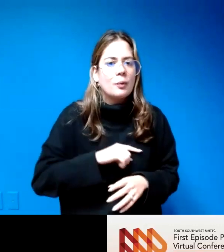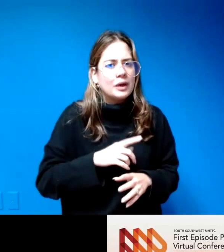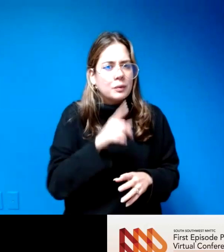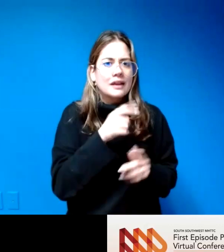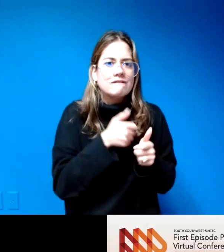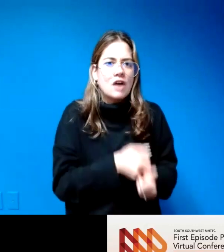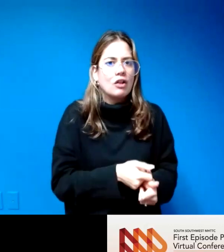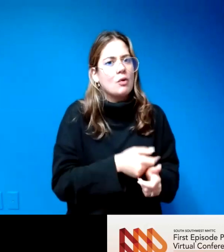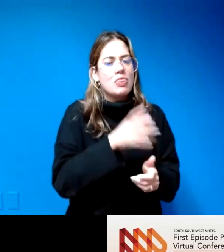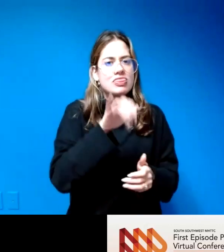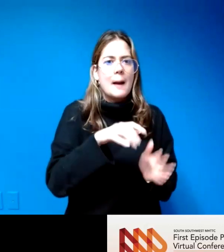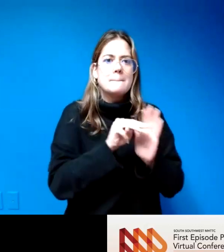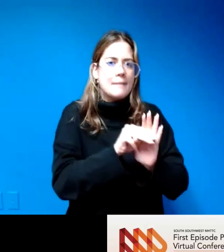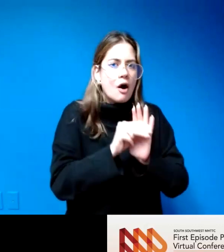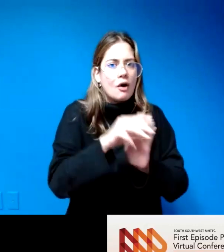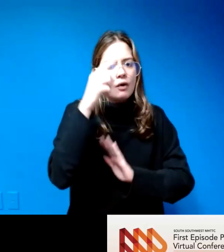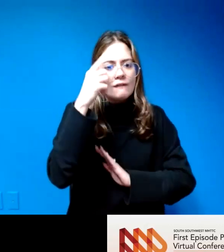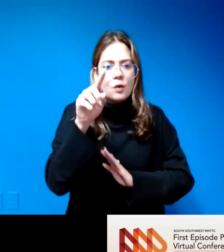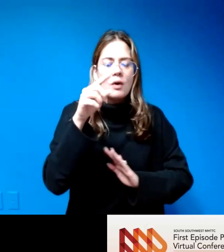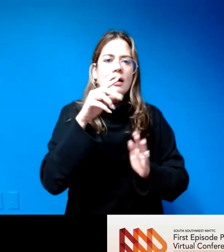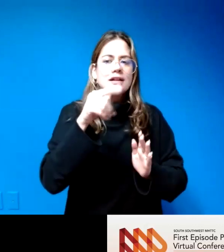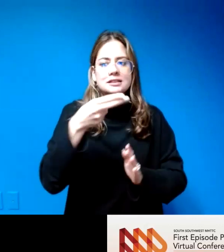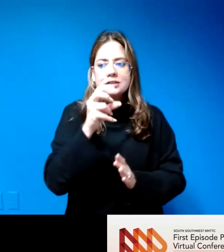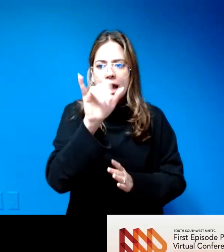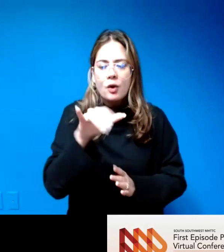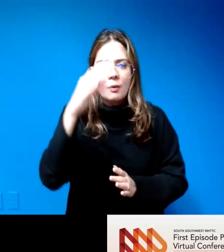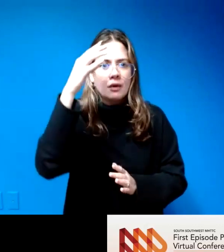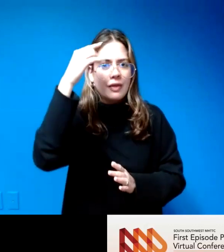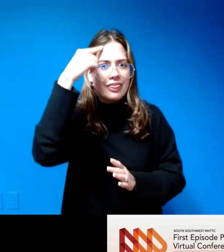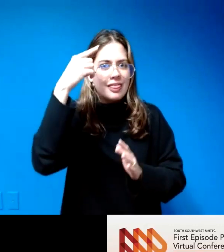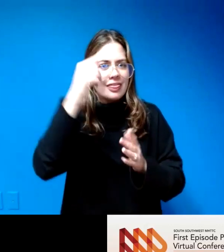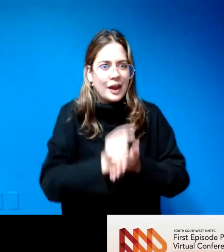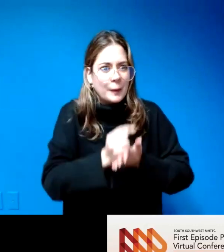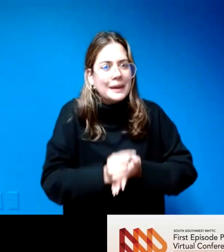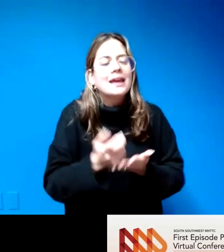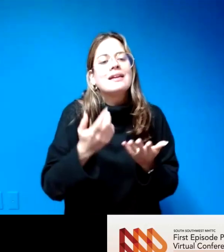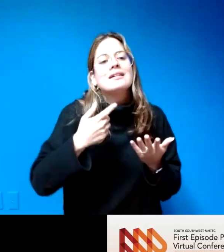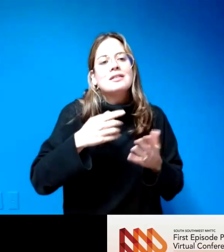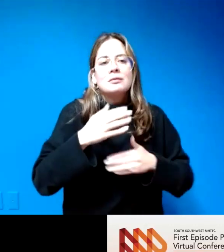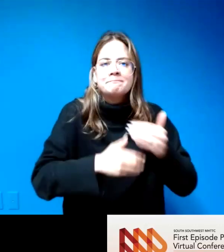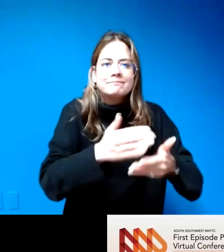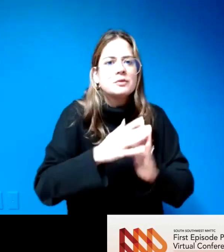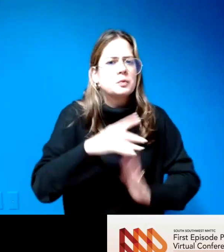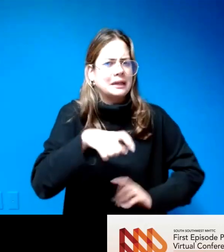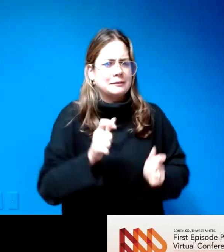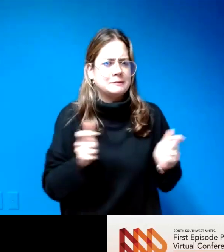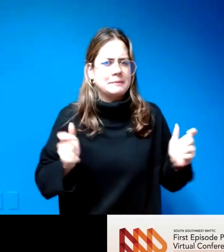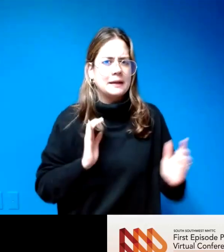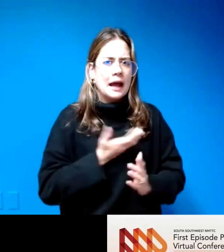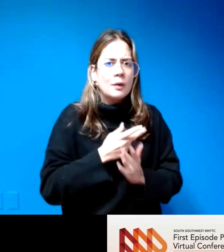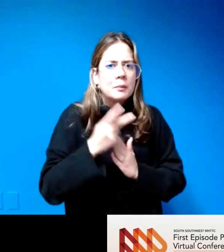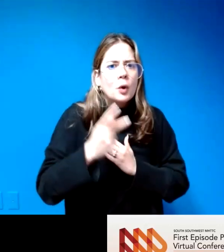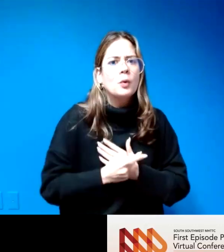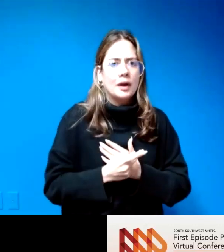psychotherapy, psychiatry, and so on. So we learned that we needed to expand our program both